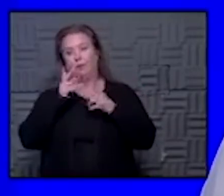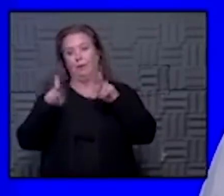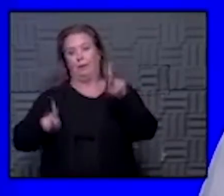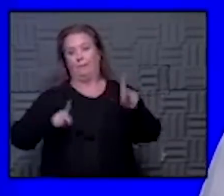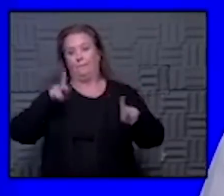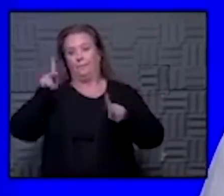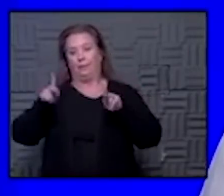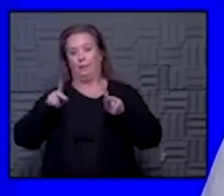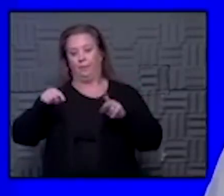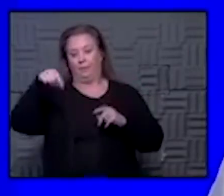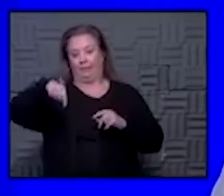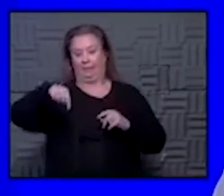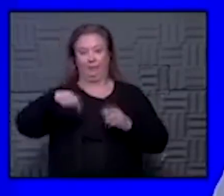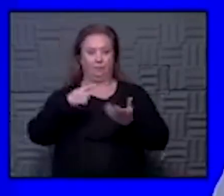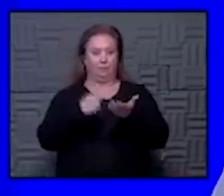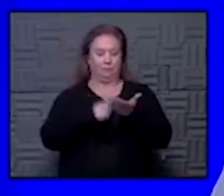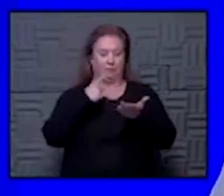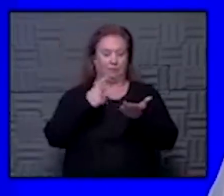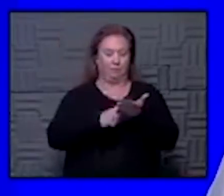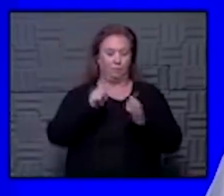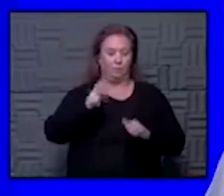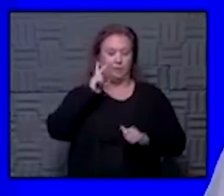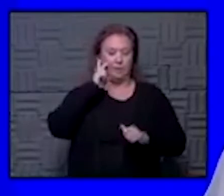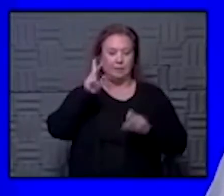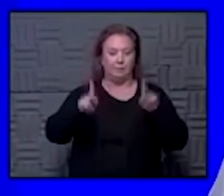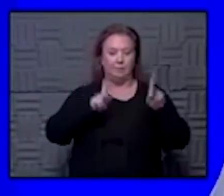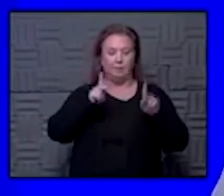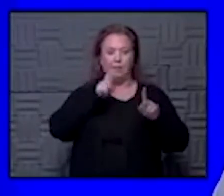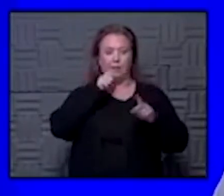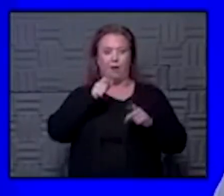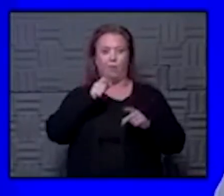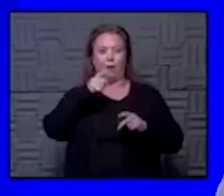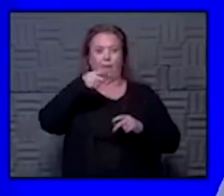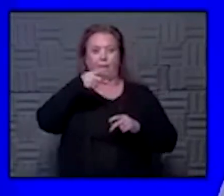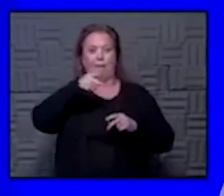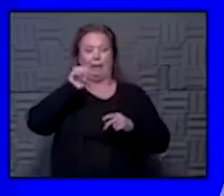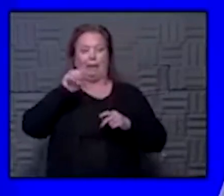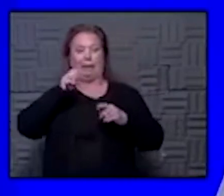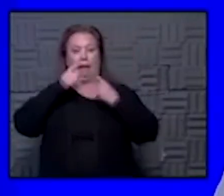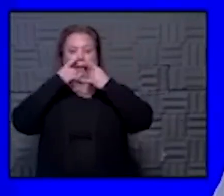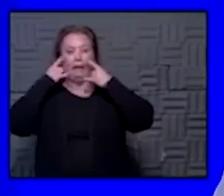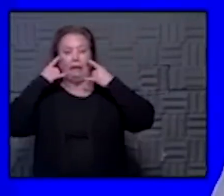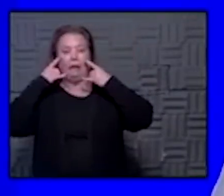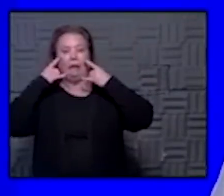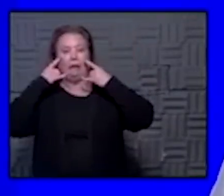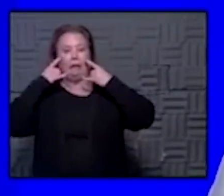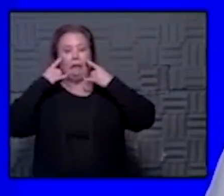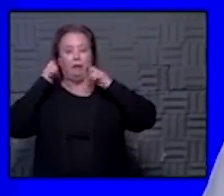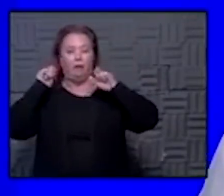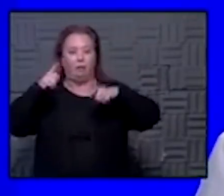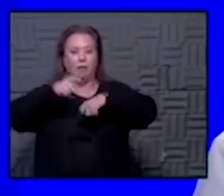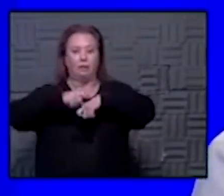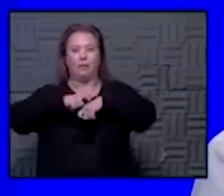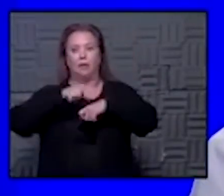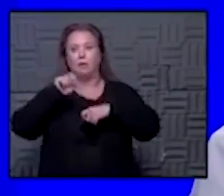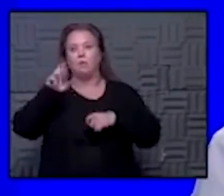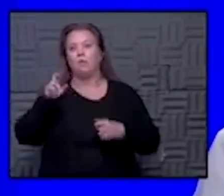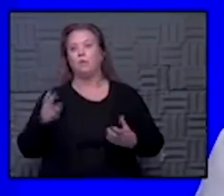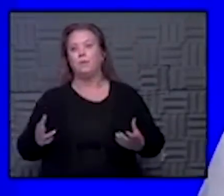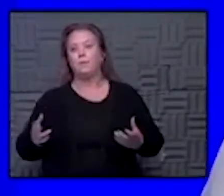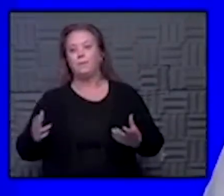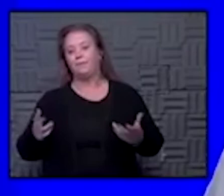people, just as here sometimes, we can see people who aren't wearing PPE properly, who may not be wearing masks all the time, or,